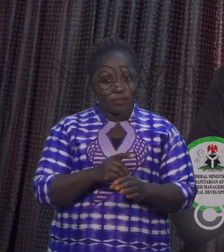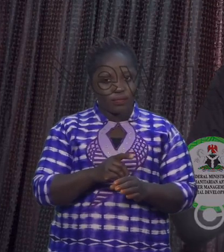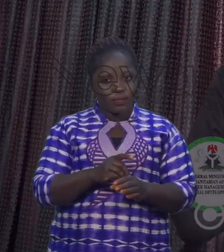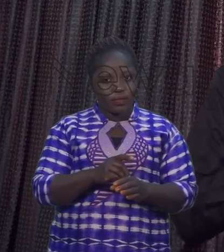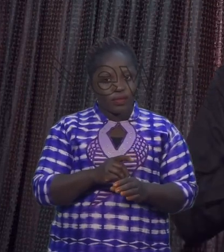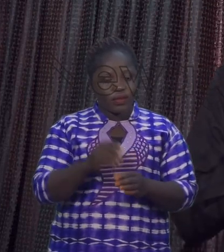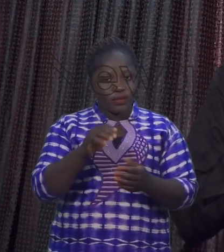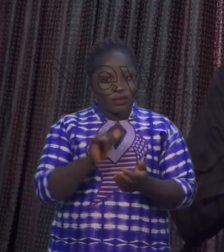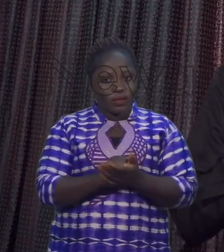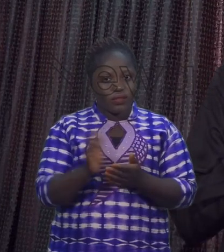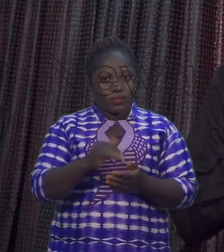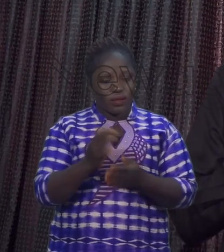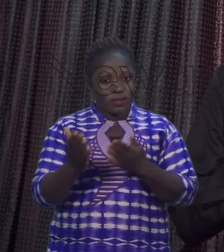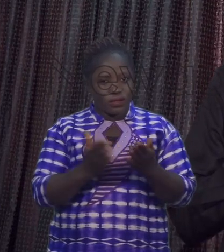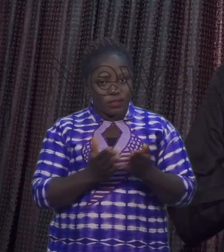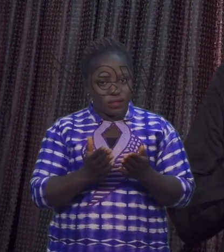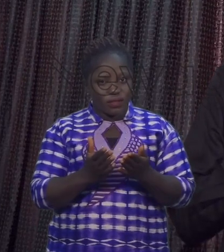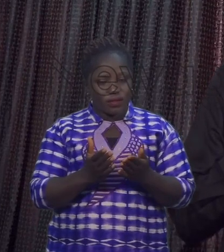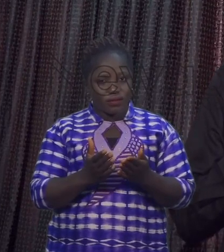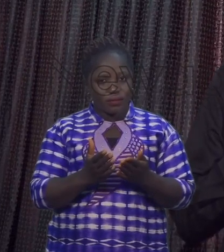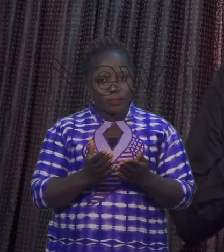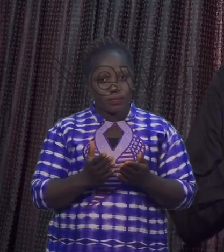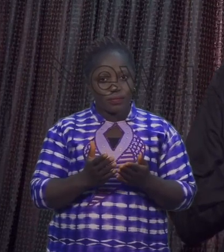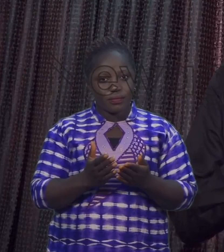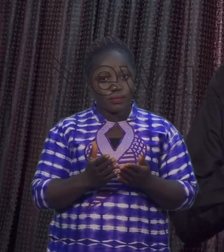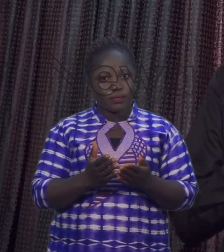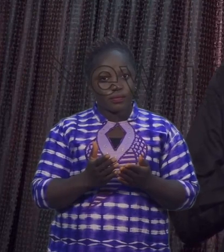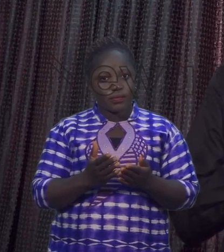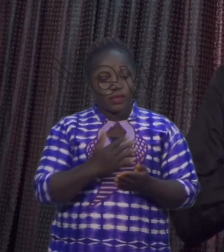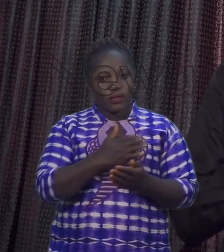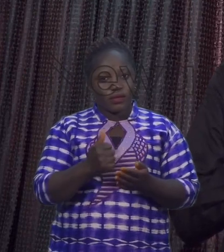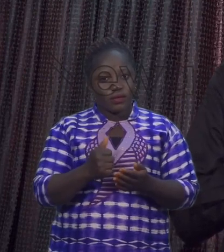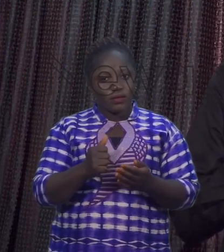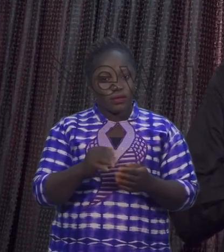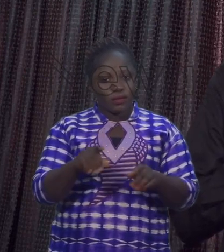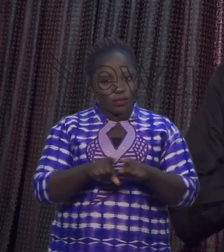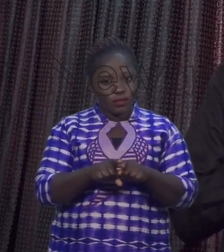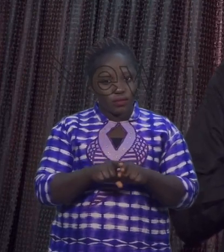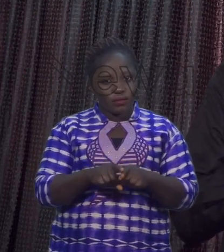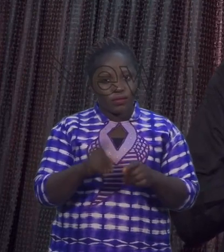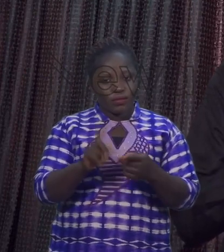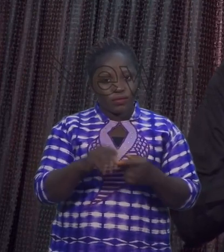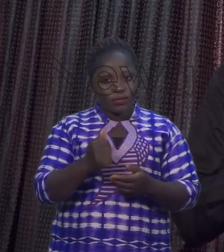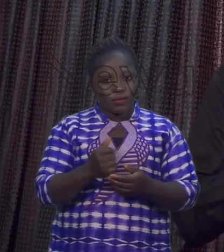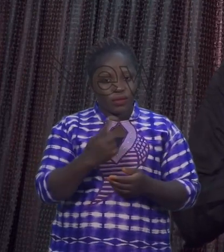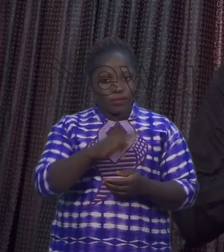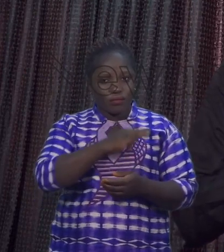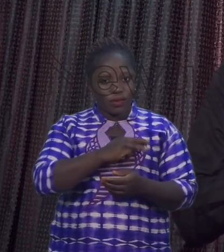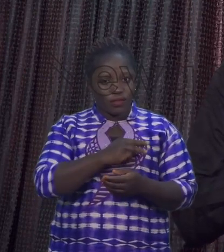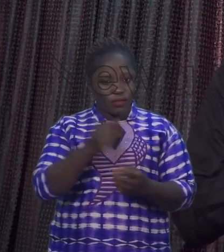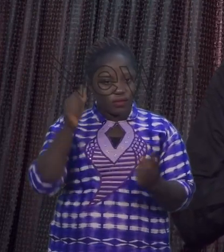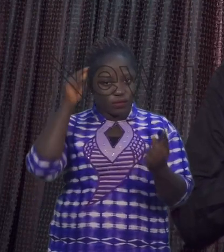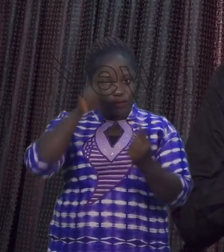community, for which we serve, get our best. In the course of implementing the